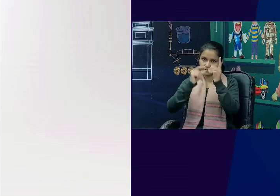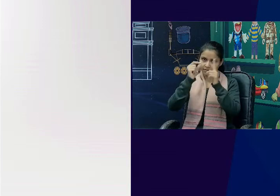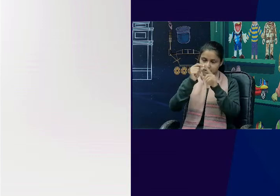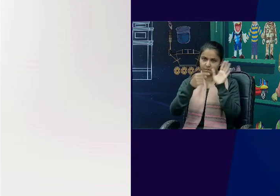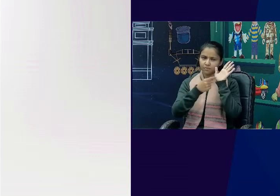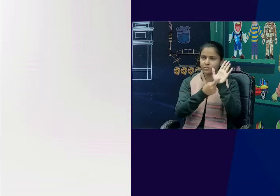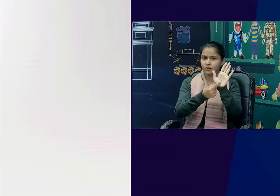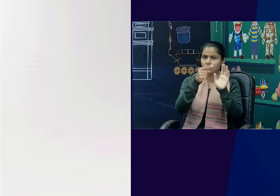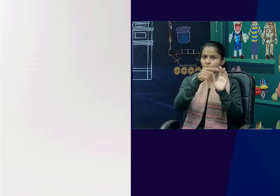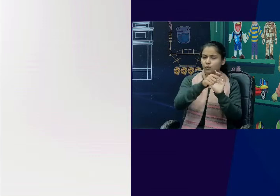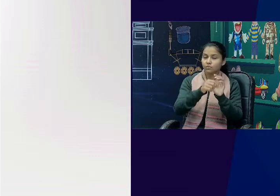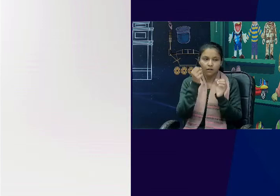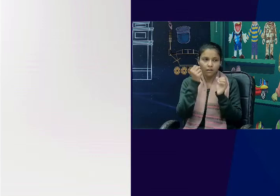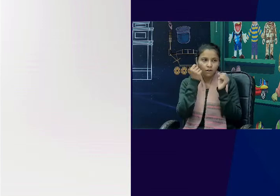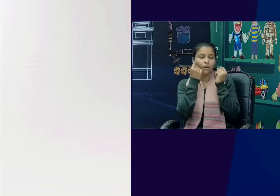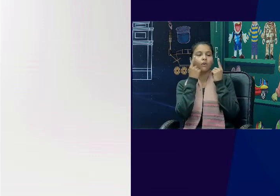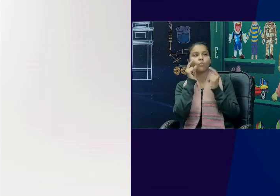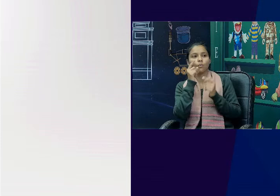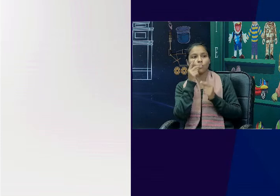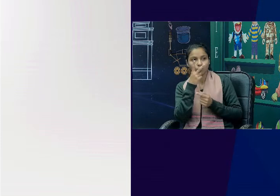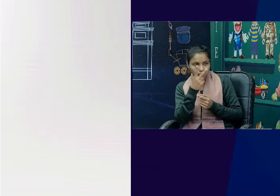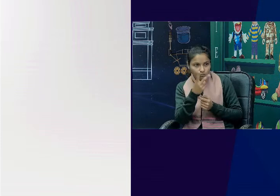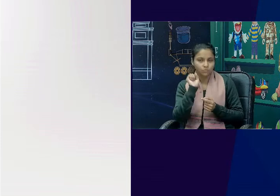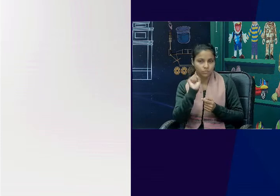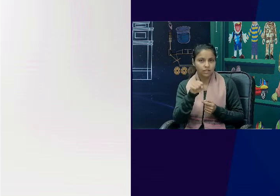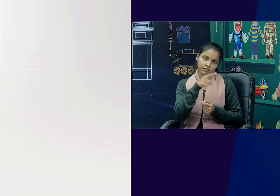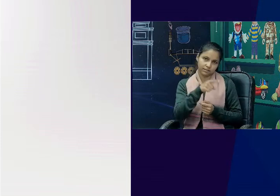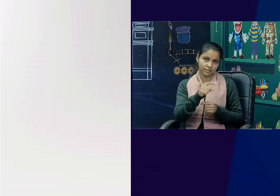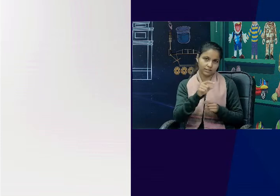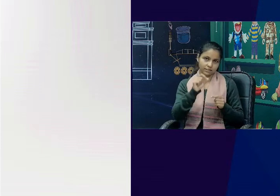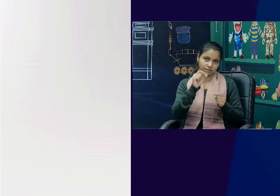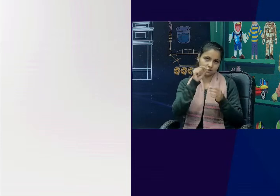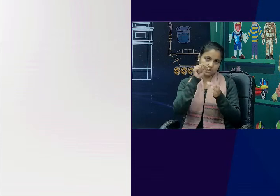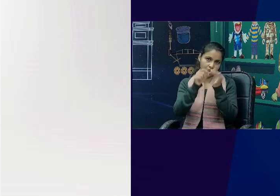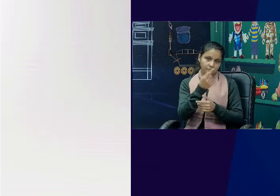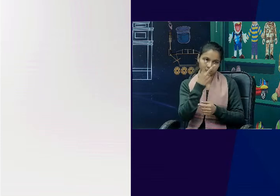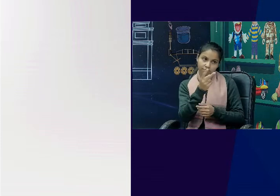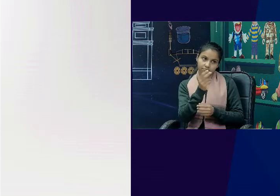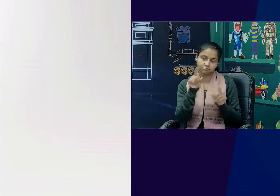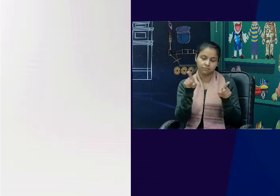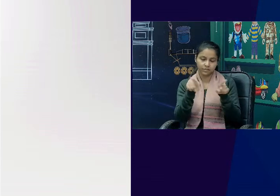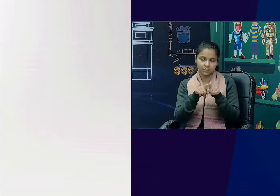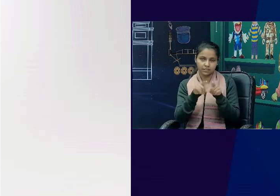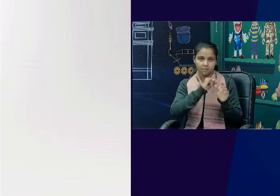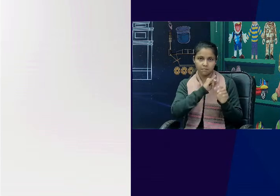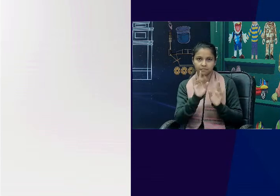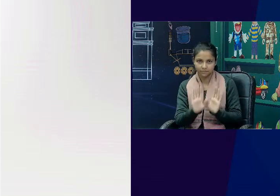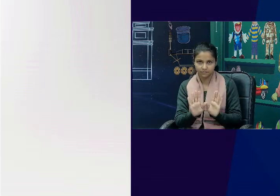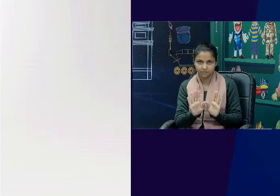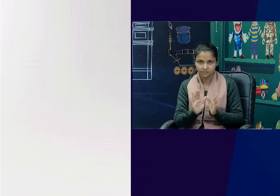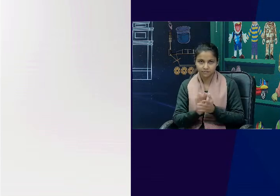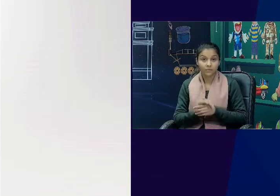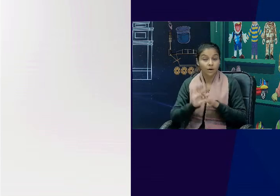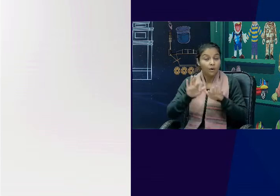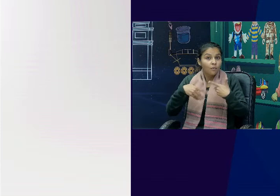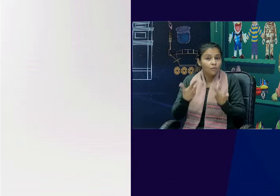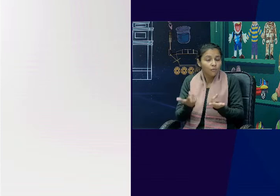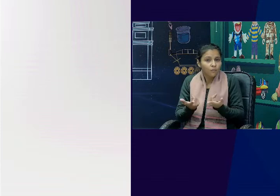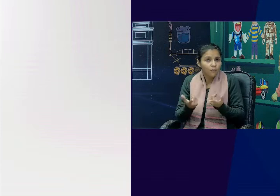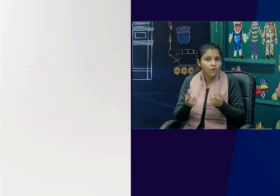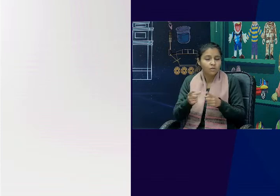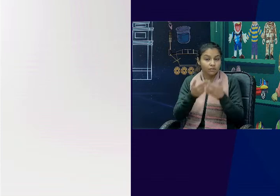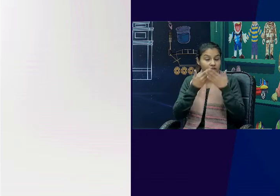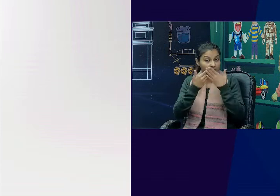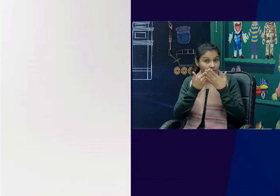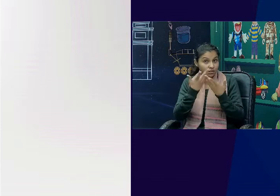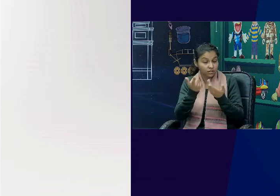the students will realize that yes, this is how a kerosene lamp used to look like. Okay. And what we in education also